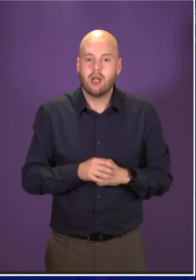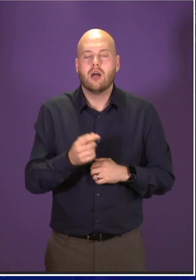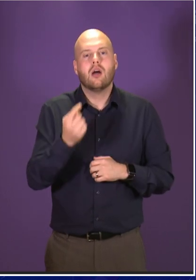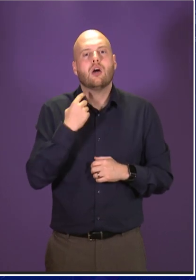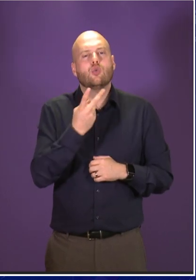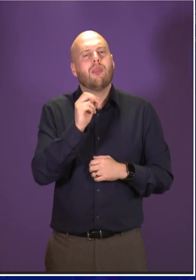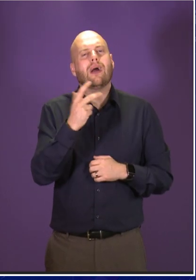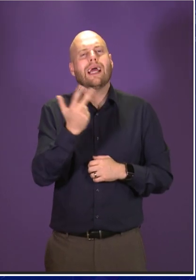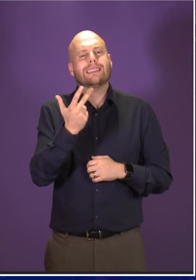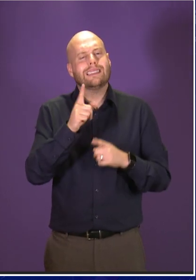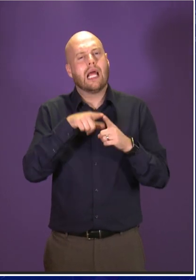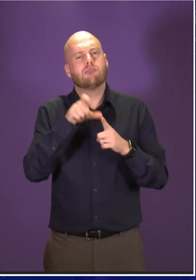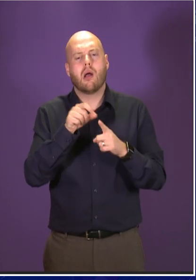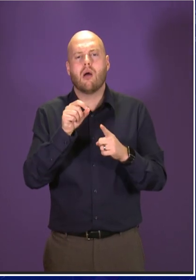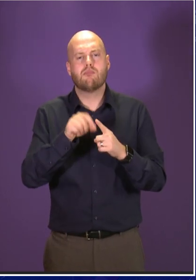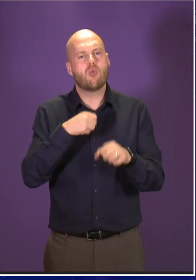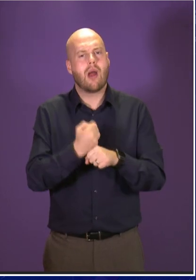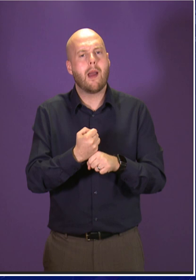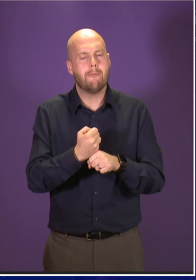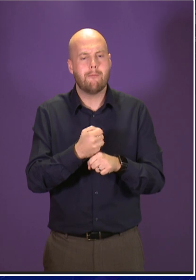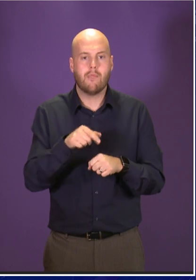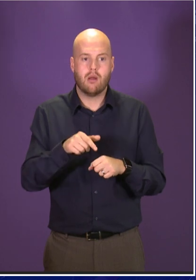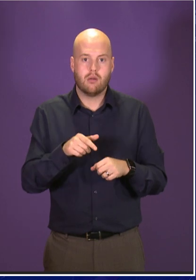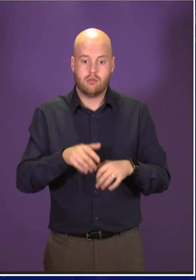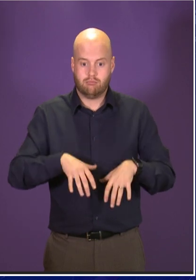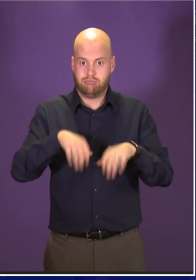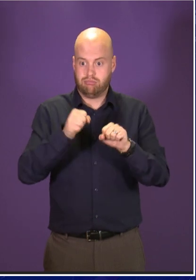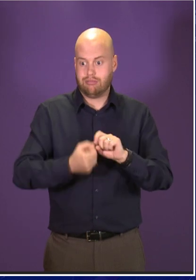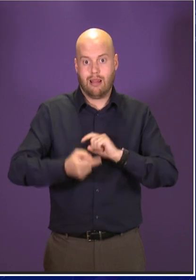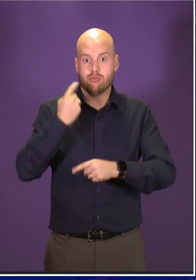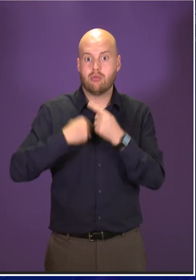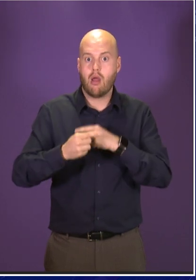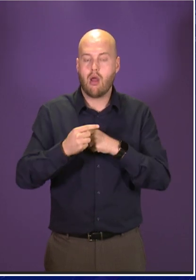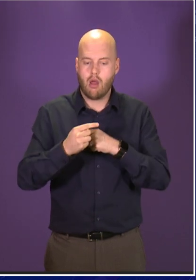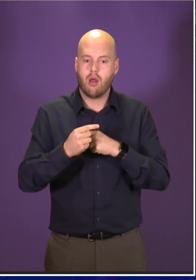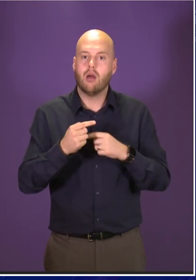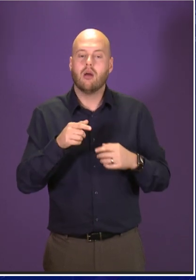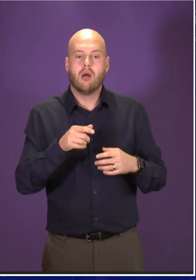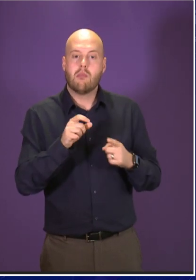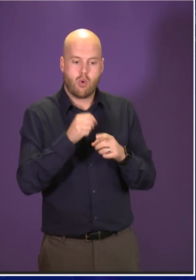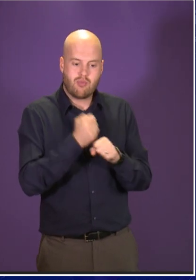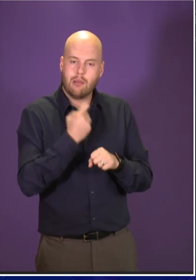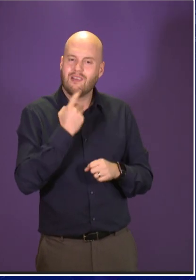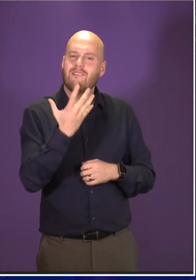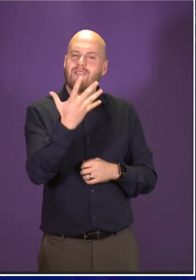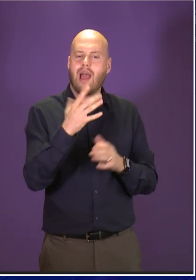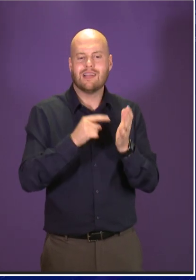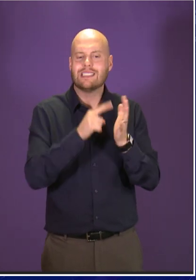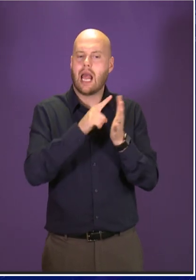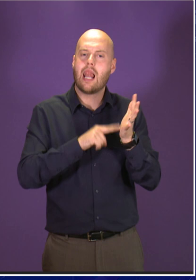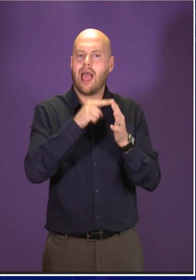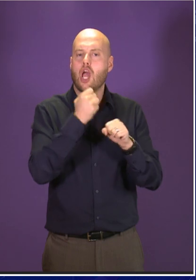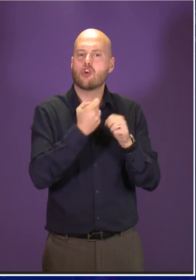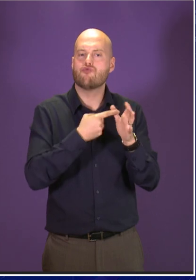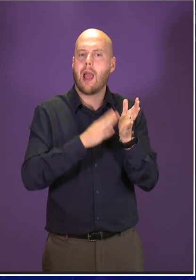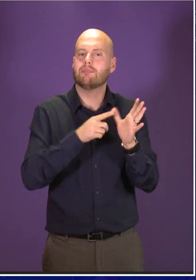life with a very moving and spectacular programme, Five Telegrams, which commemorated World War I